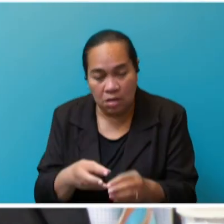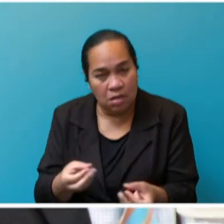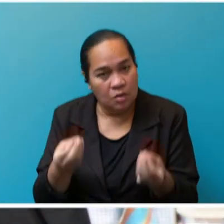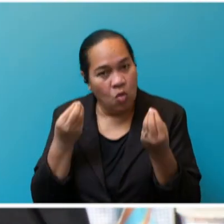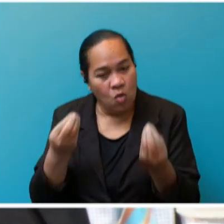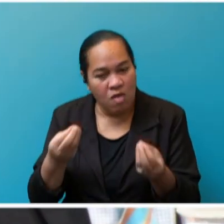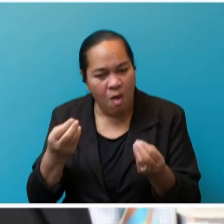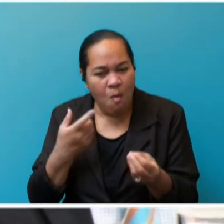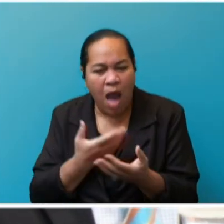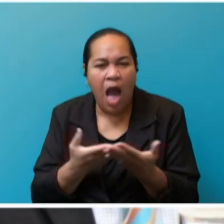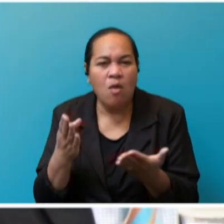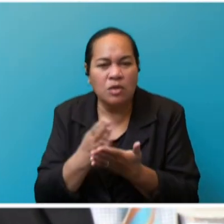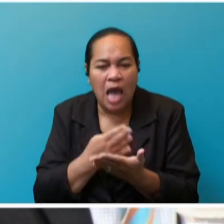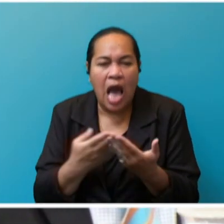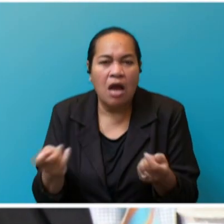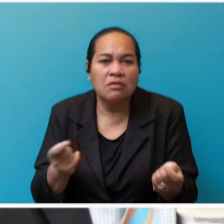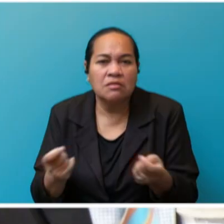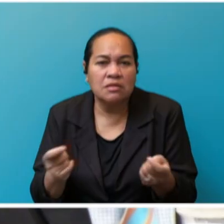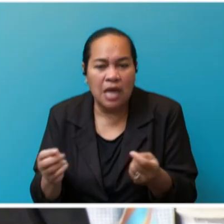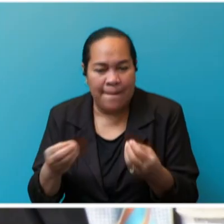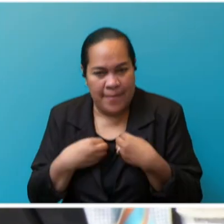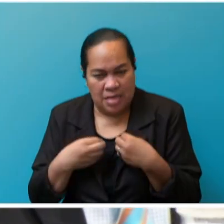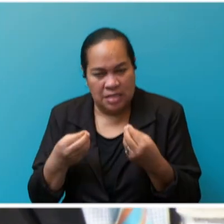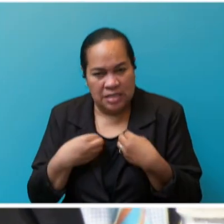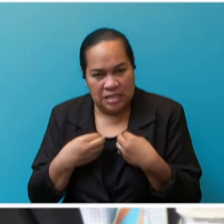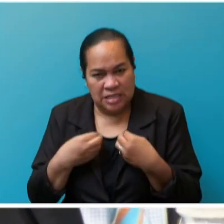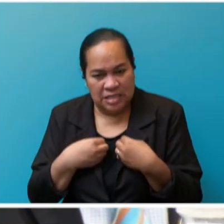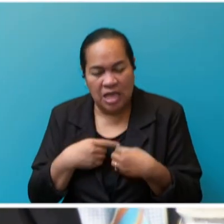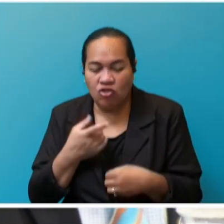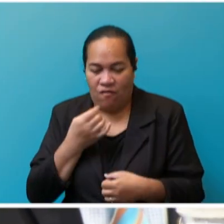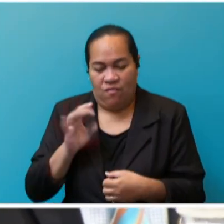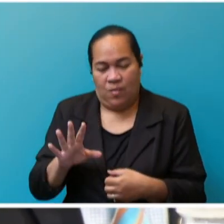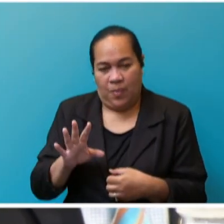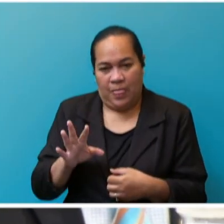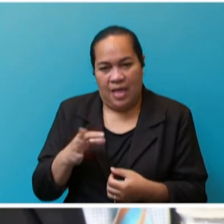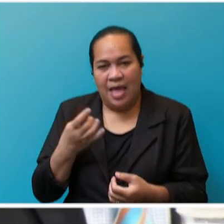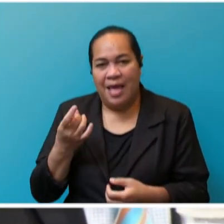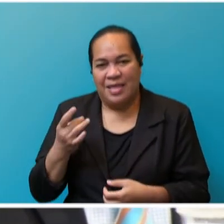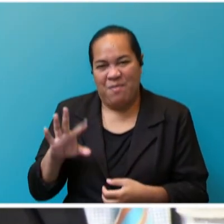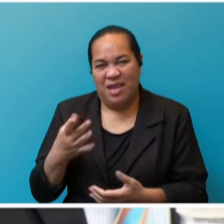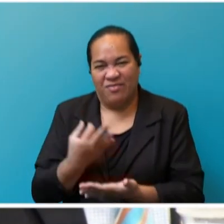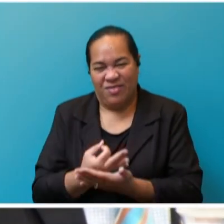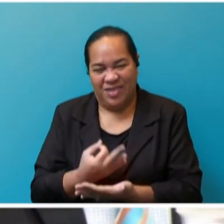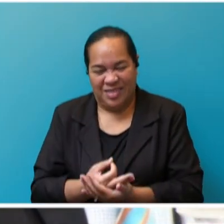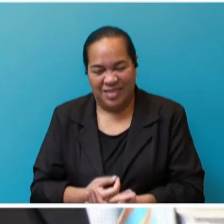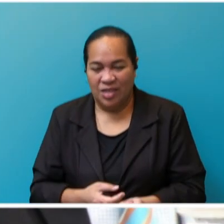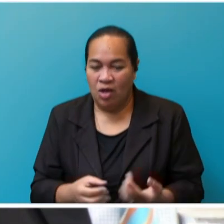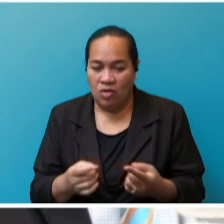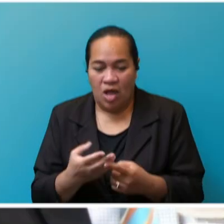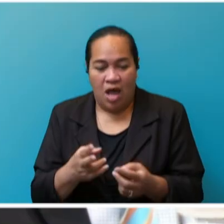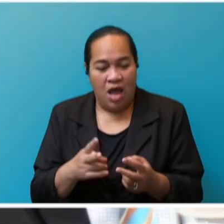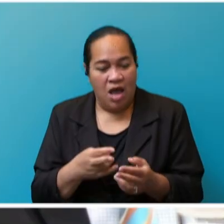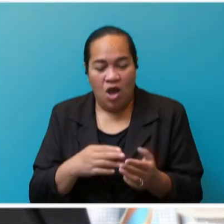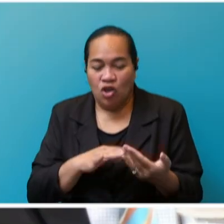small business management, and the importance of financial independence, key tools for women's empowerment and community resilience.